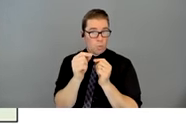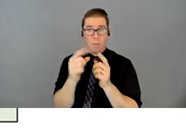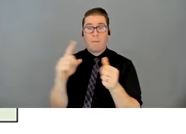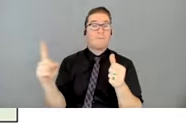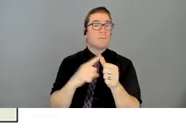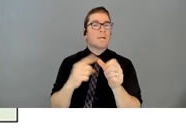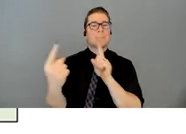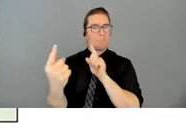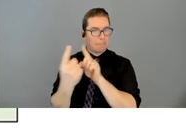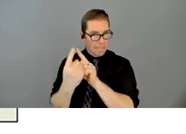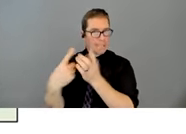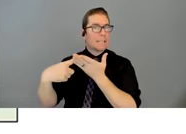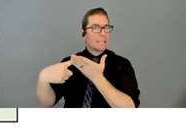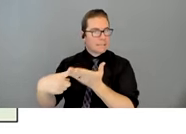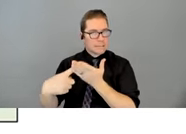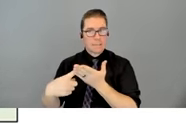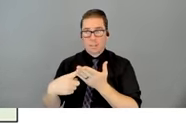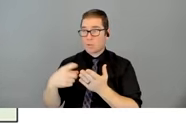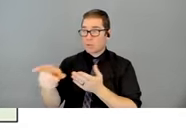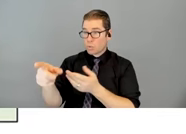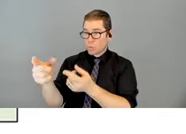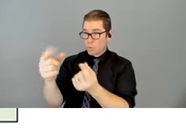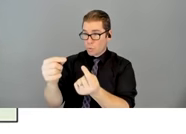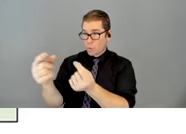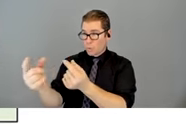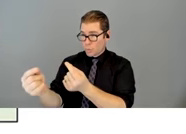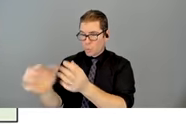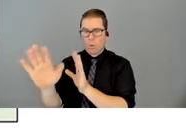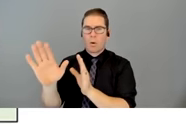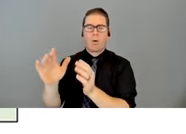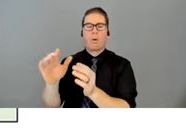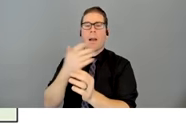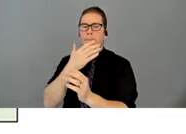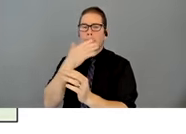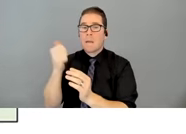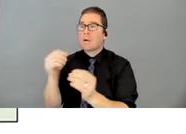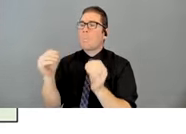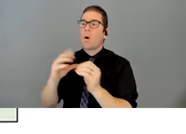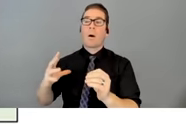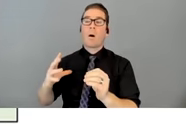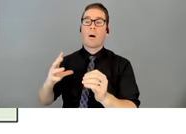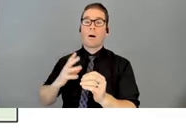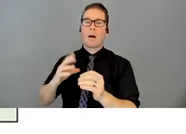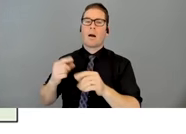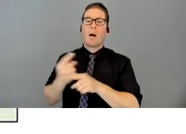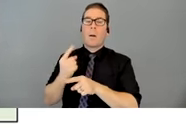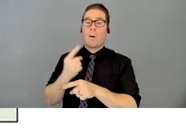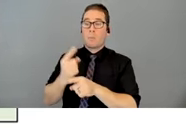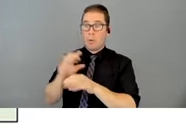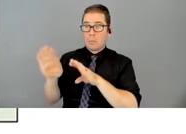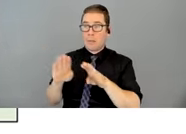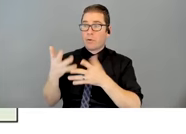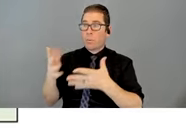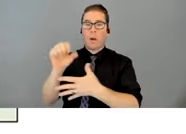going to want to provide some examples of what the appropriate behavior would be in those situations. And then again, document the meeting. If